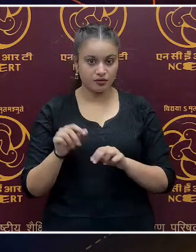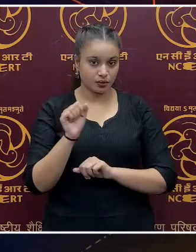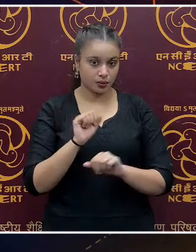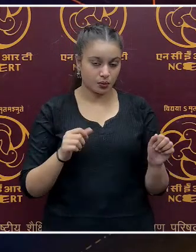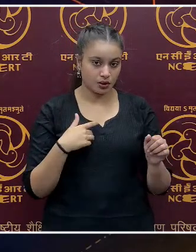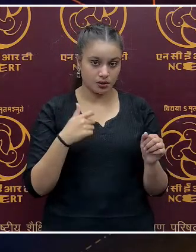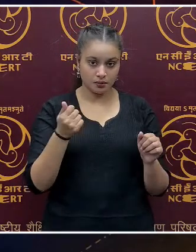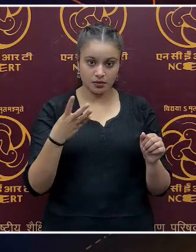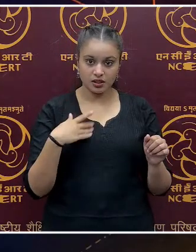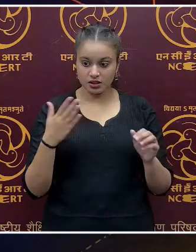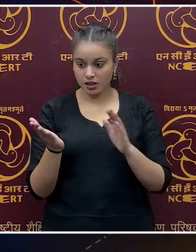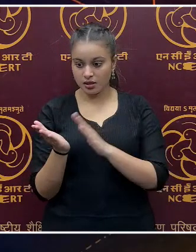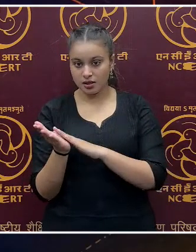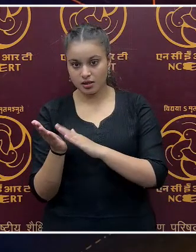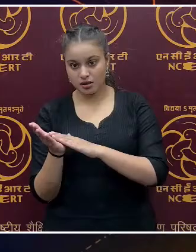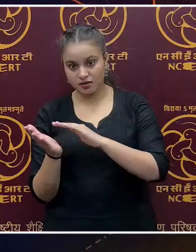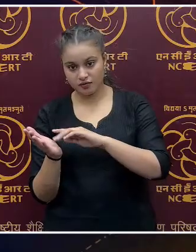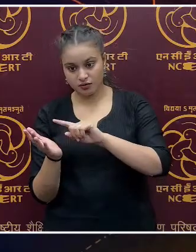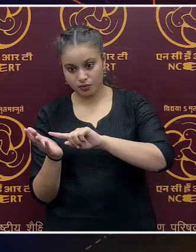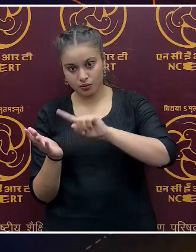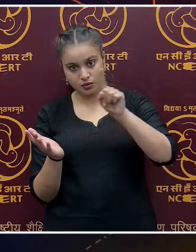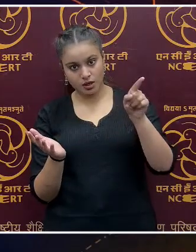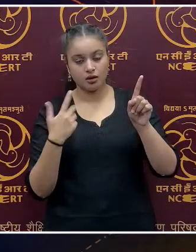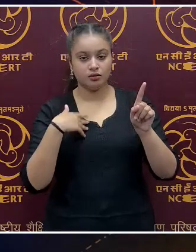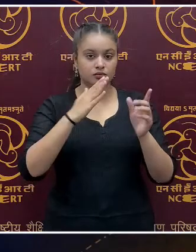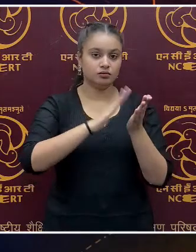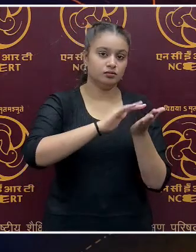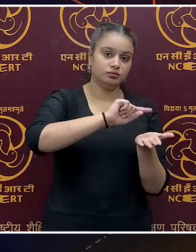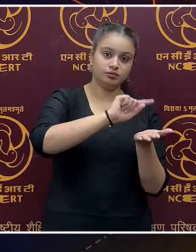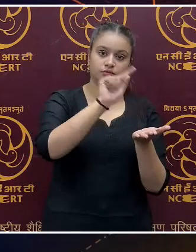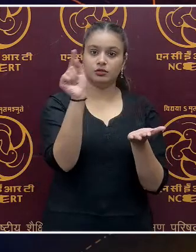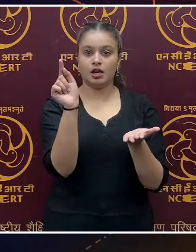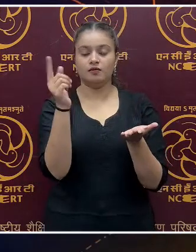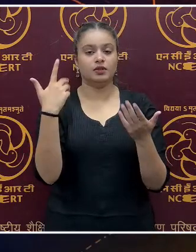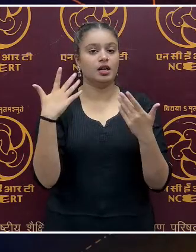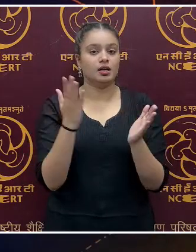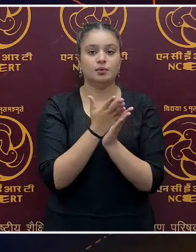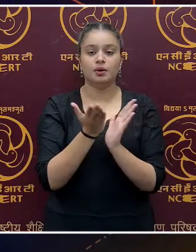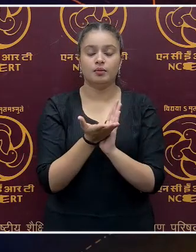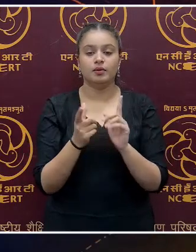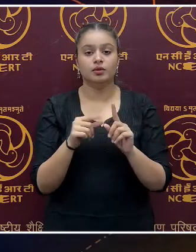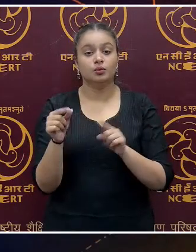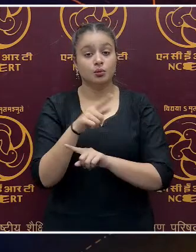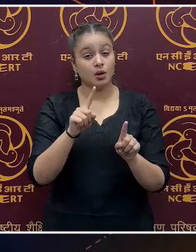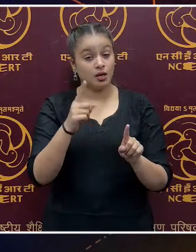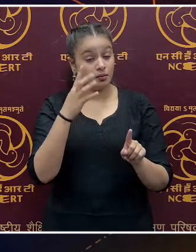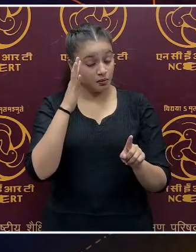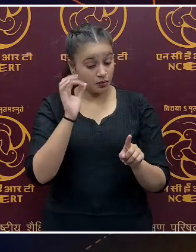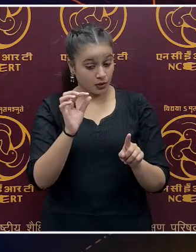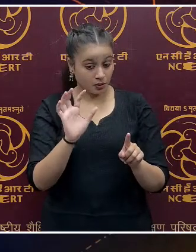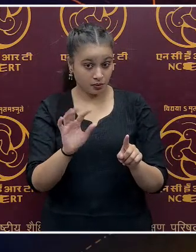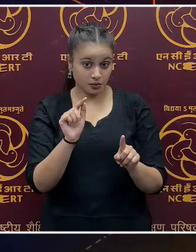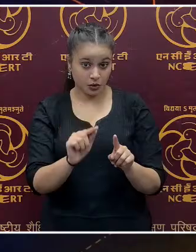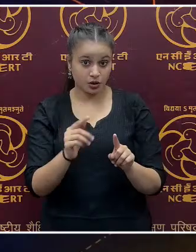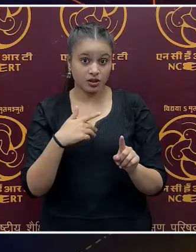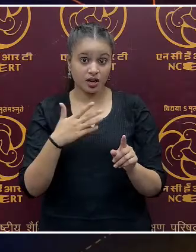with left to right or right to left, and also one more consideration also this outer and inner. There